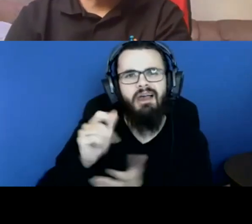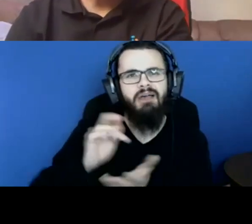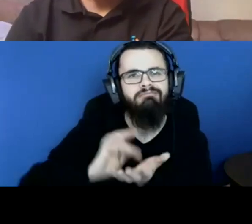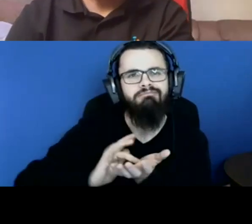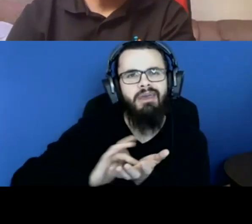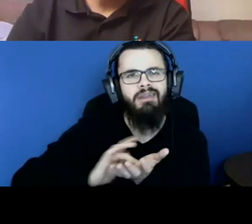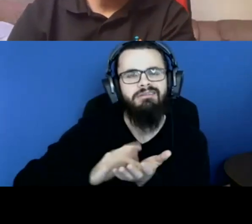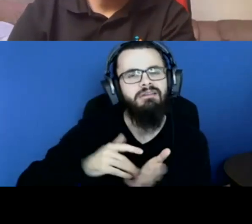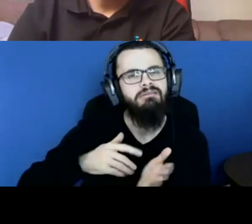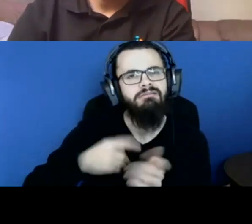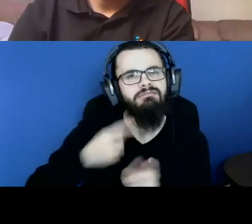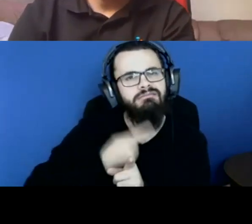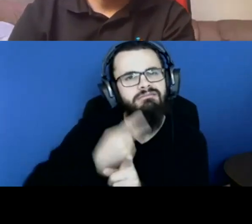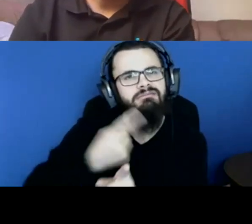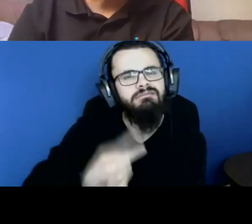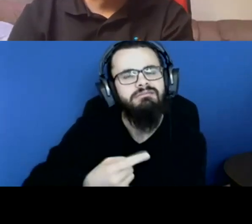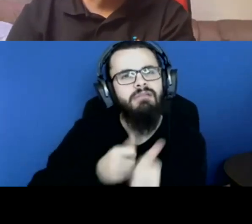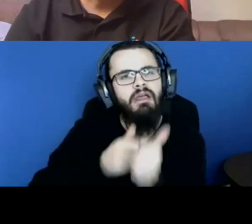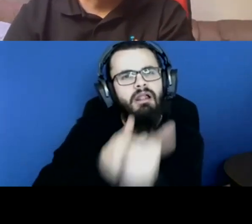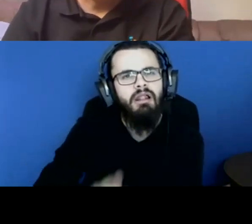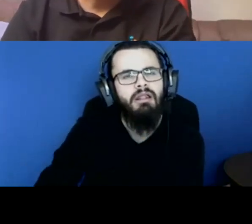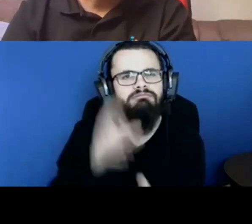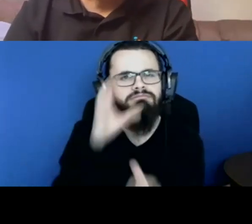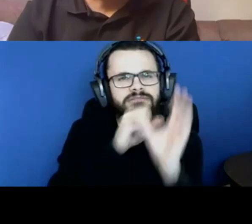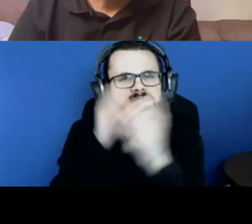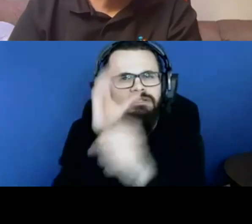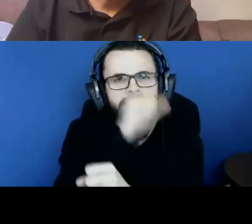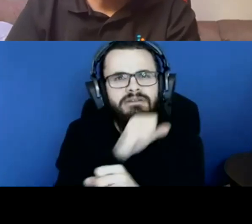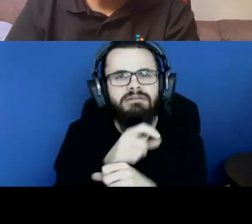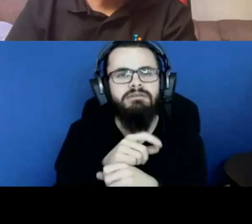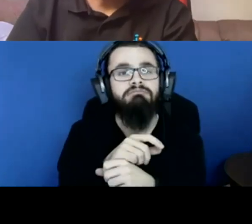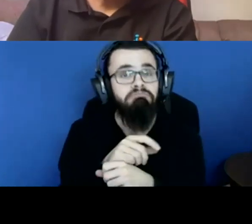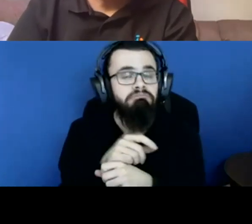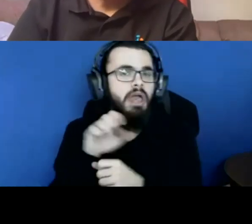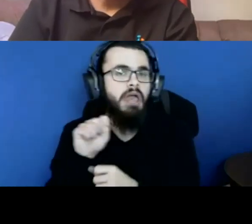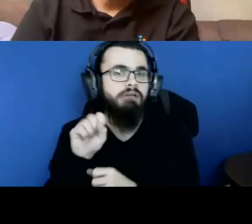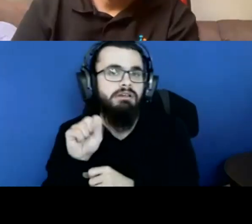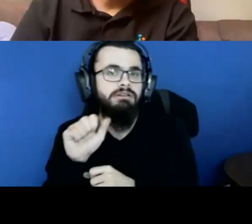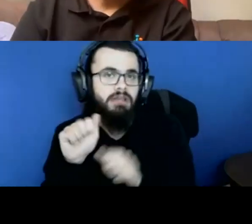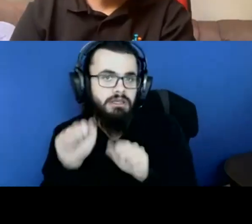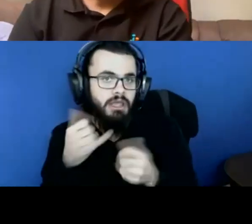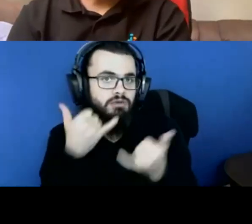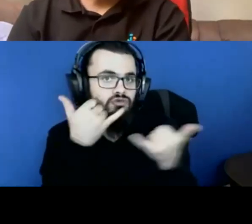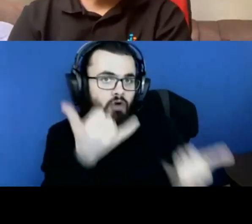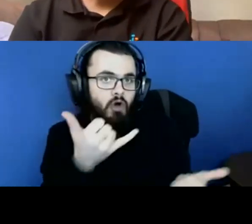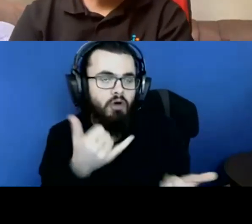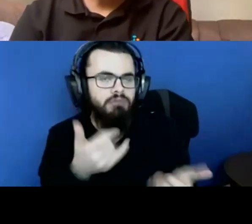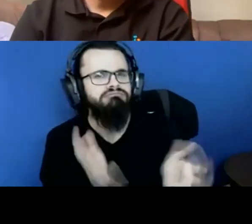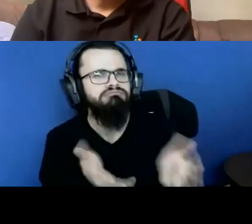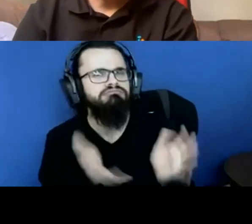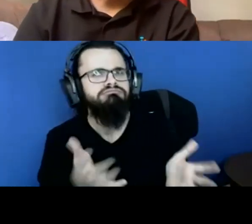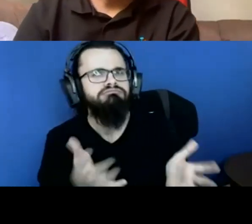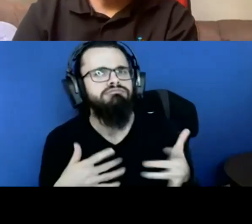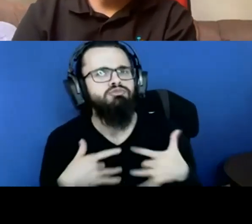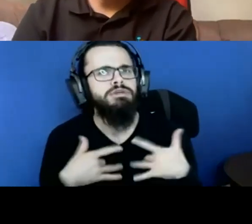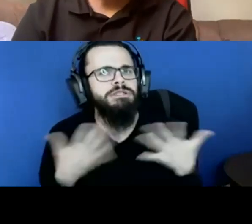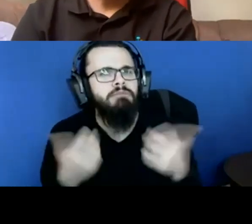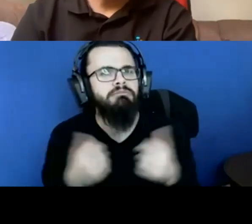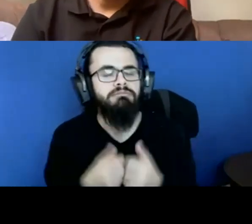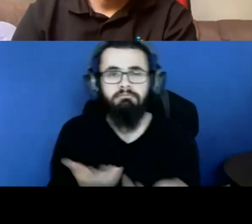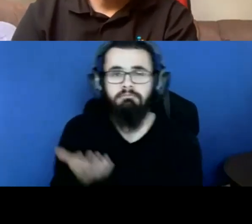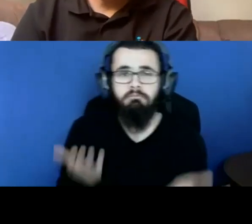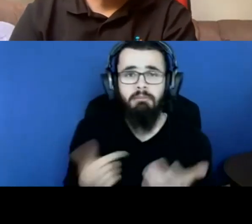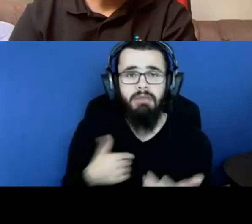maybe I'm down, or something's going on that shouldn't be going on. So my SSA has an